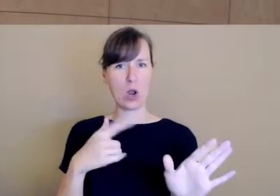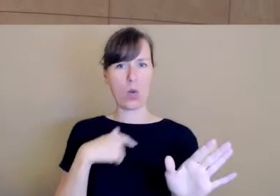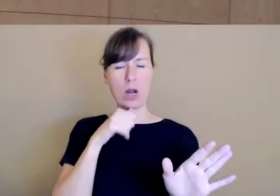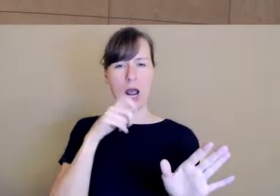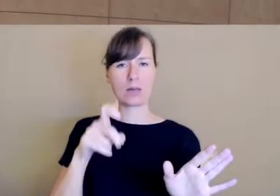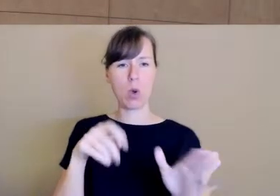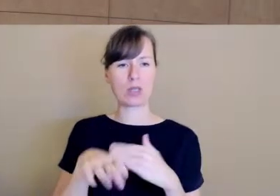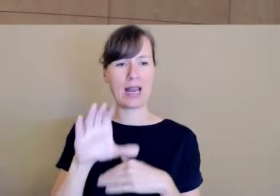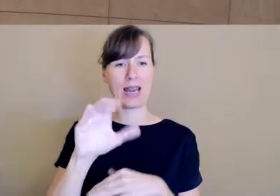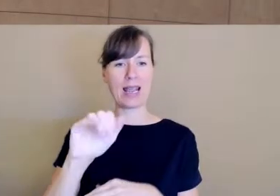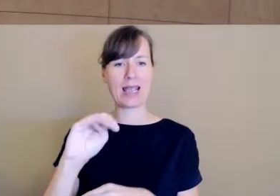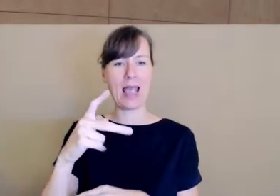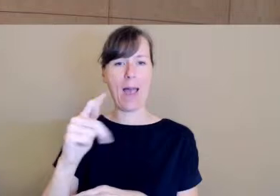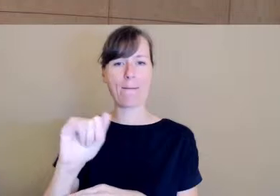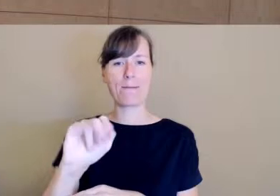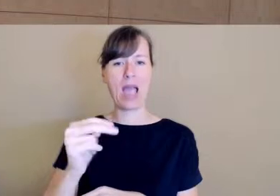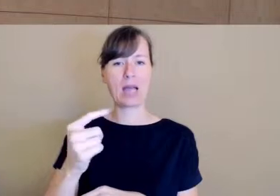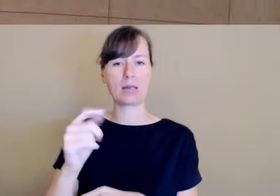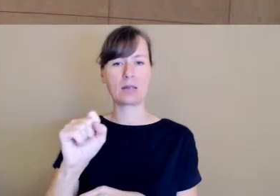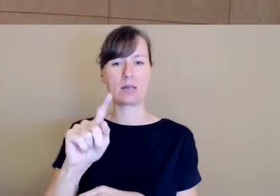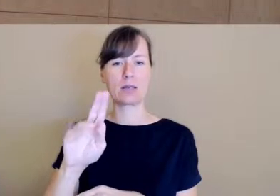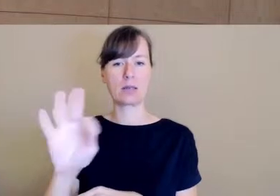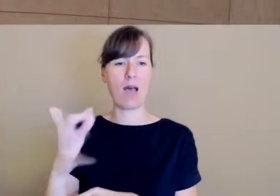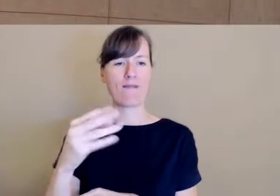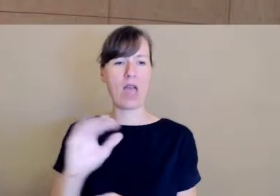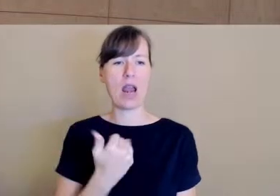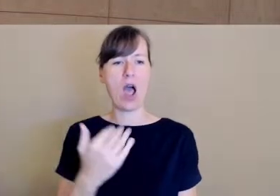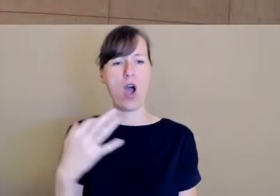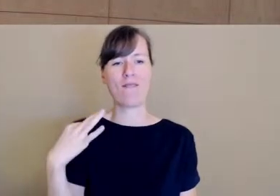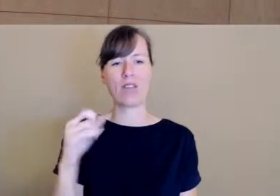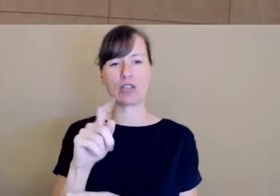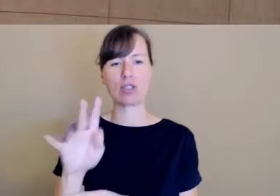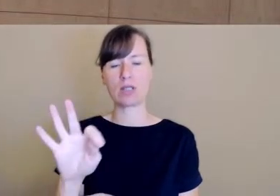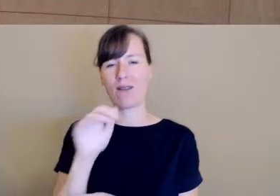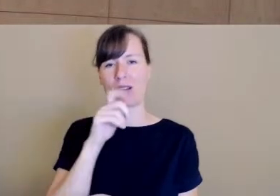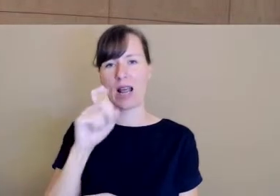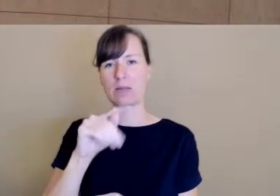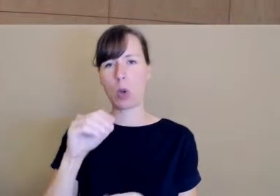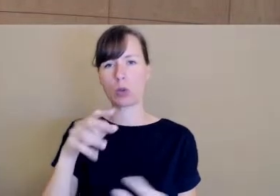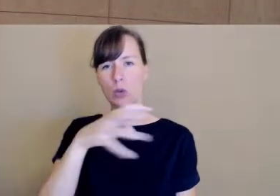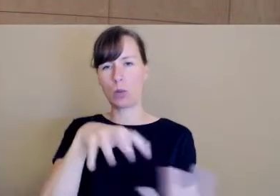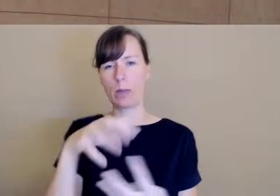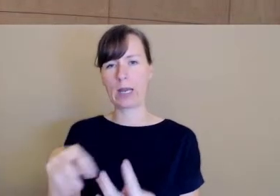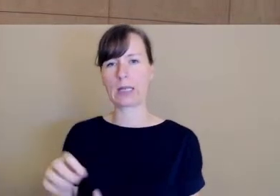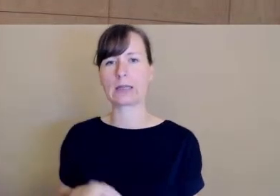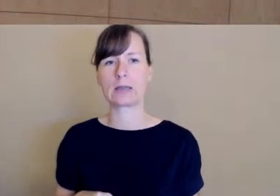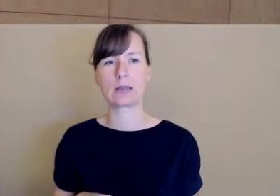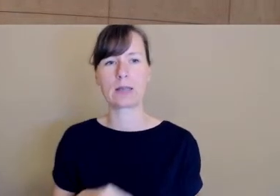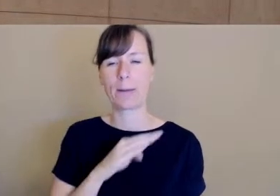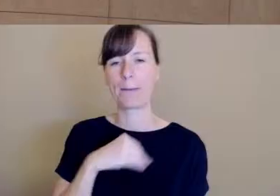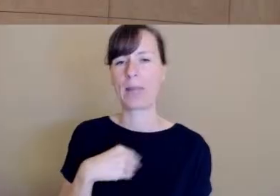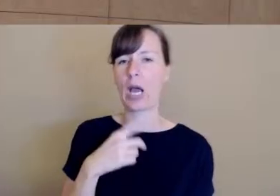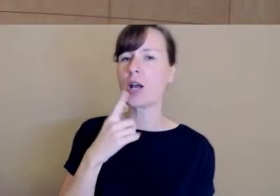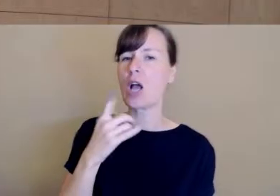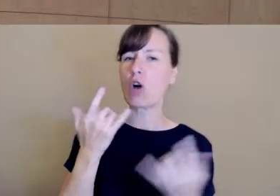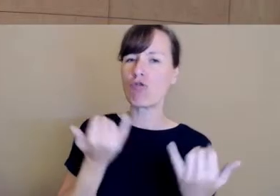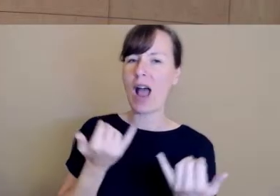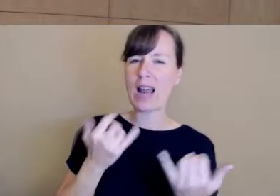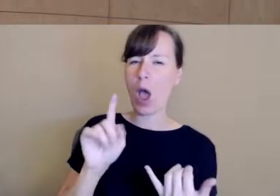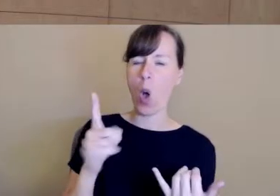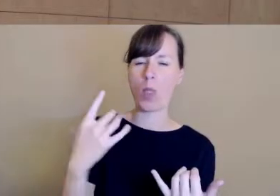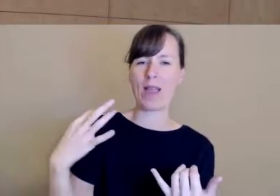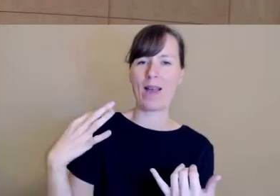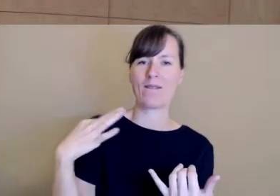official stuff are not supposed to be mixed or mingled. Yeah, and I think right now, the only official communications that